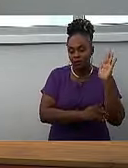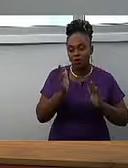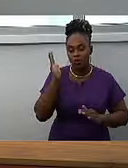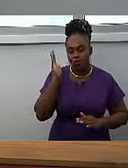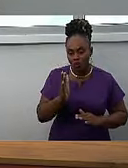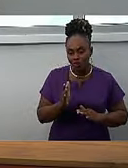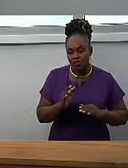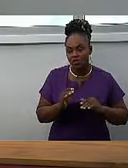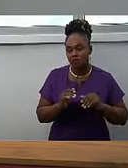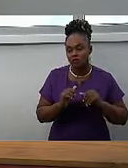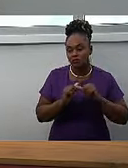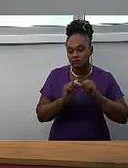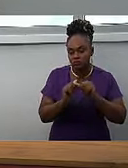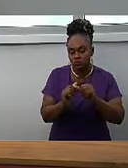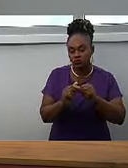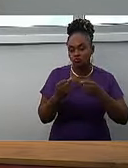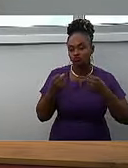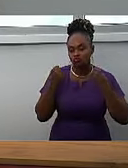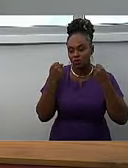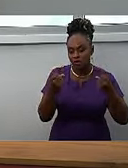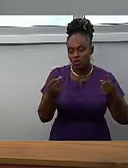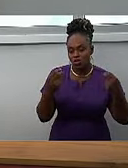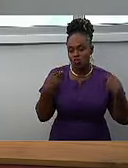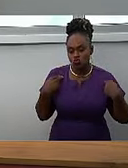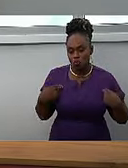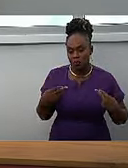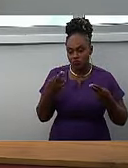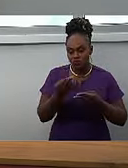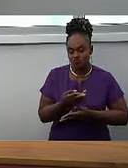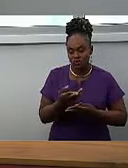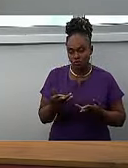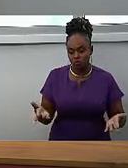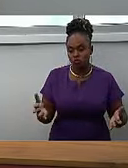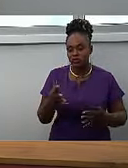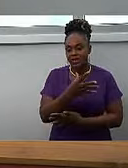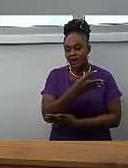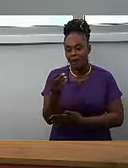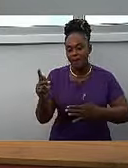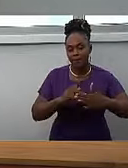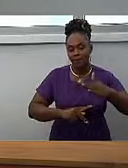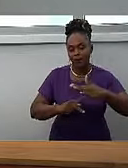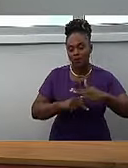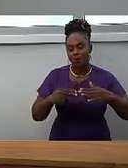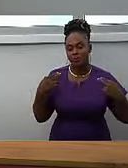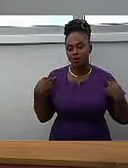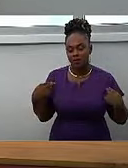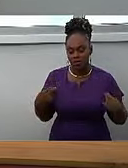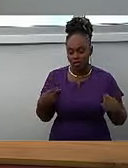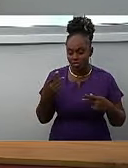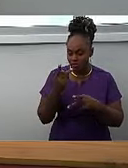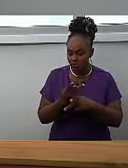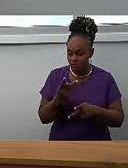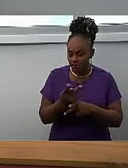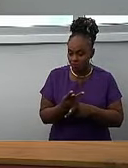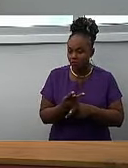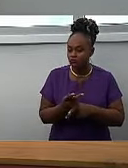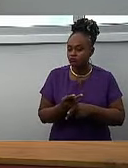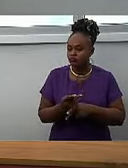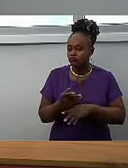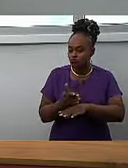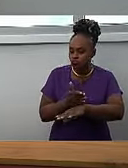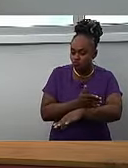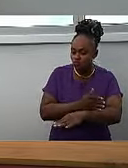will be to further strengthen human resource capacity and primary healthcare systems and advance the new hospital and